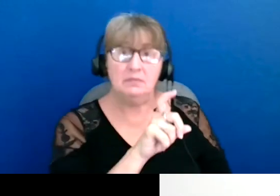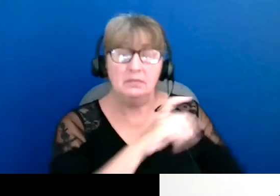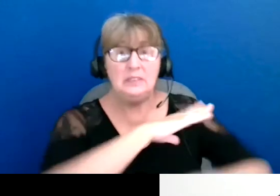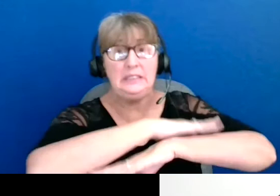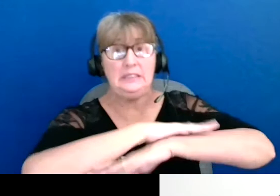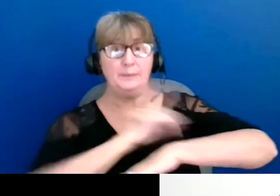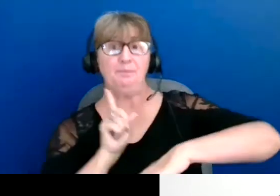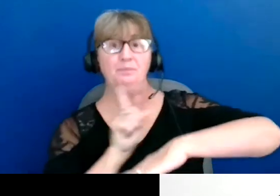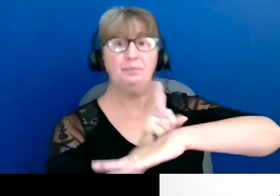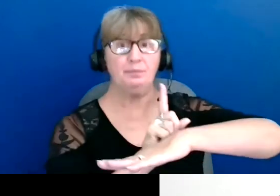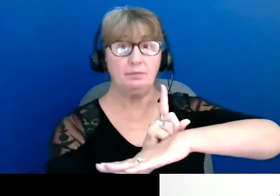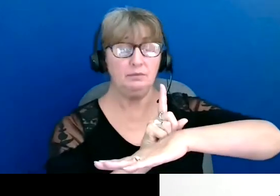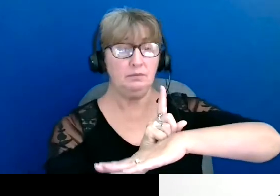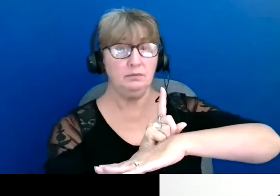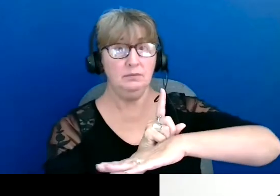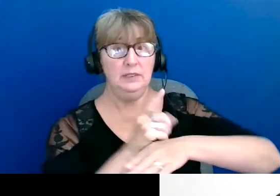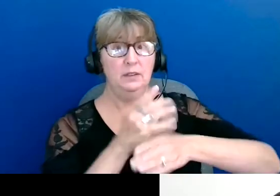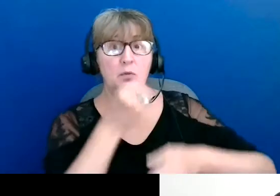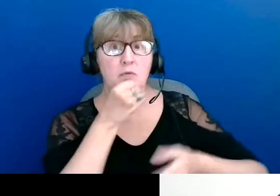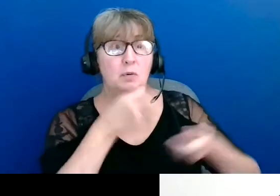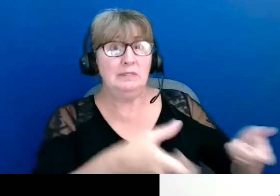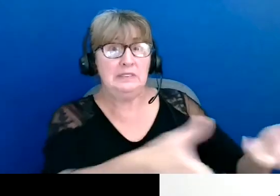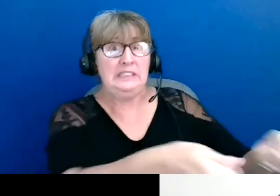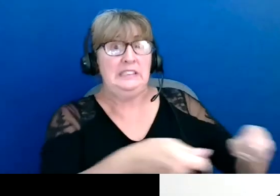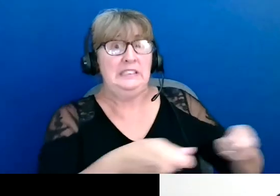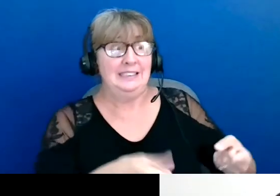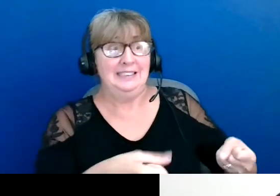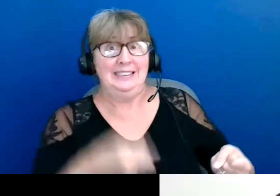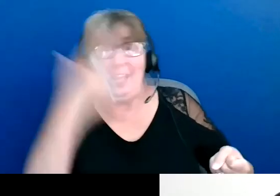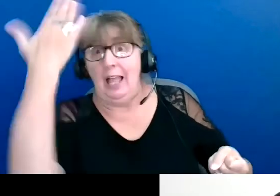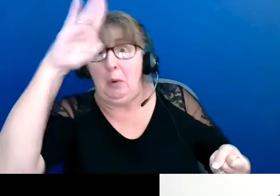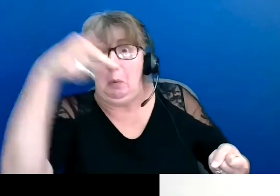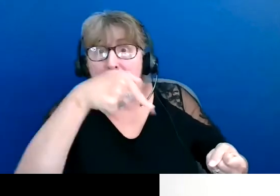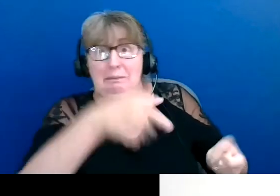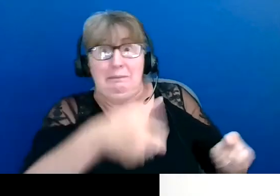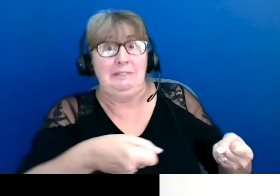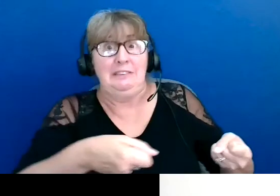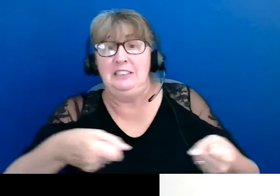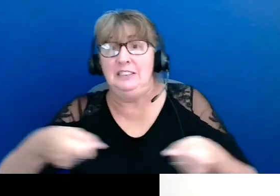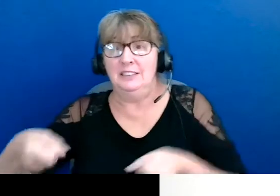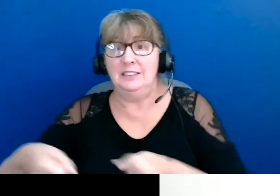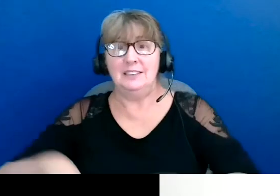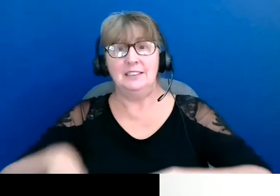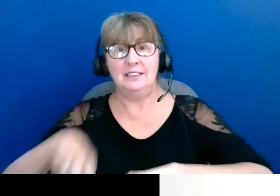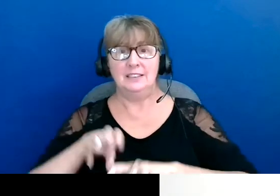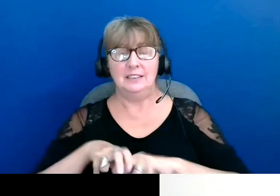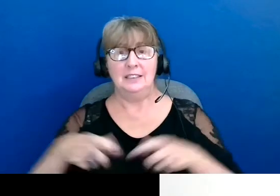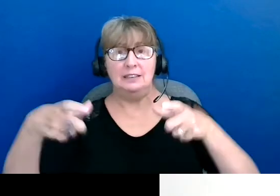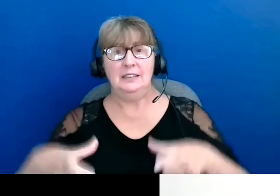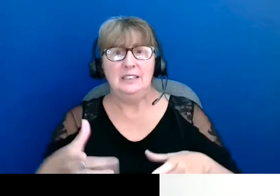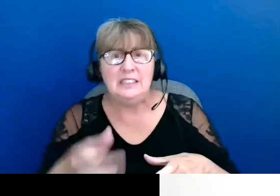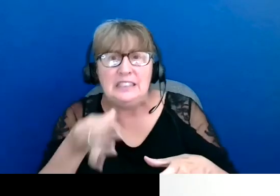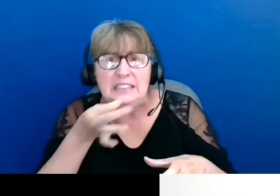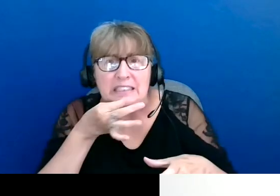get a plate of food. I didn't know what was on it, but I'd get a plate of food, go over to a table, taste the